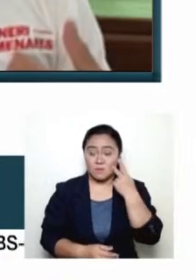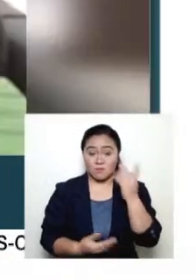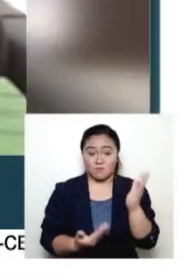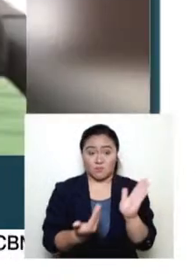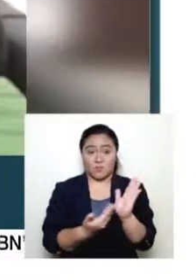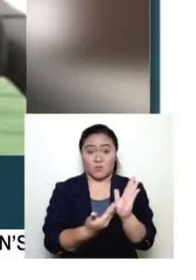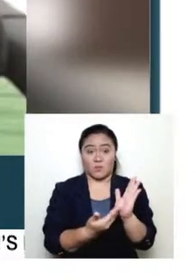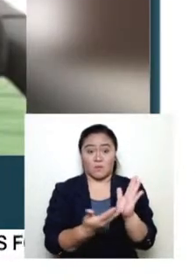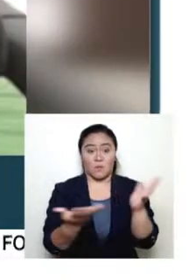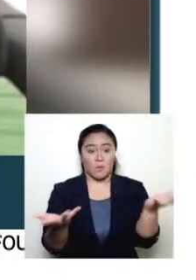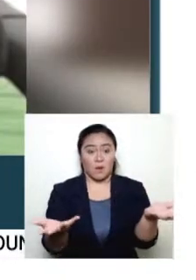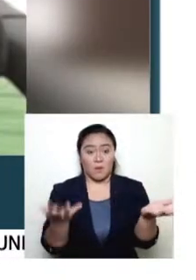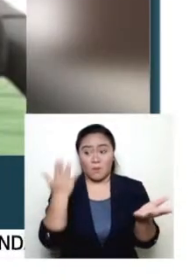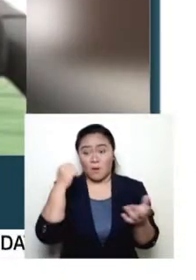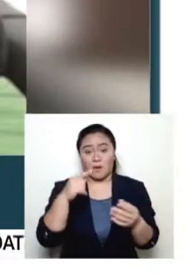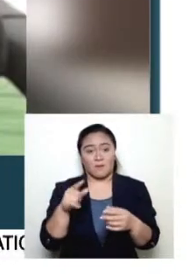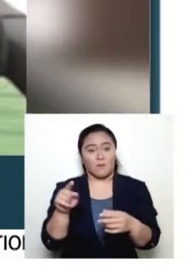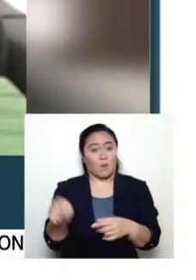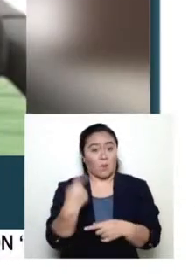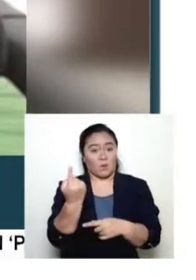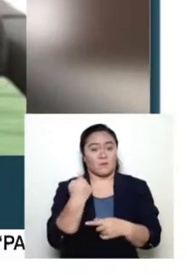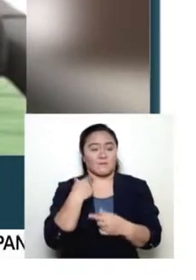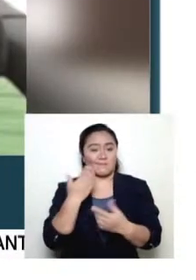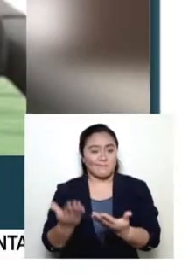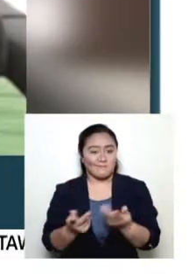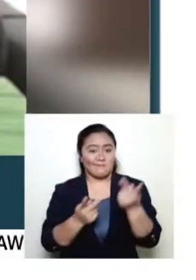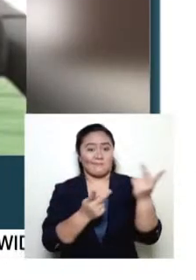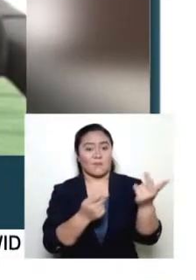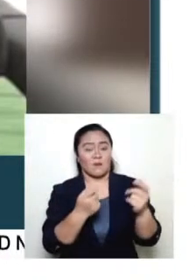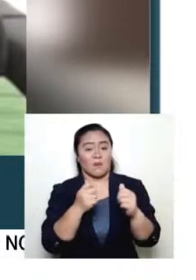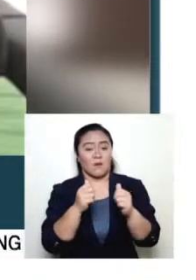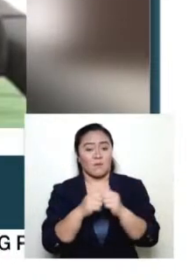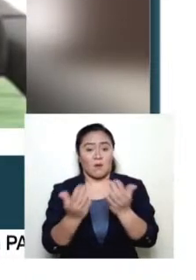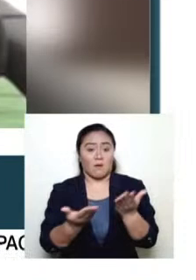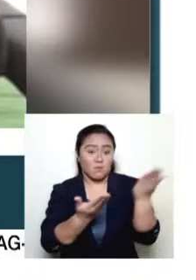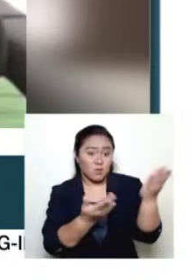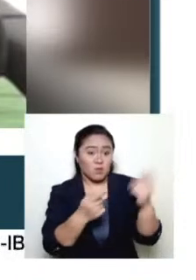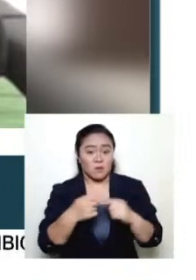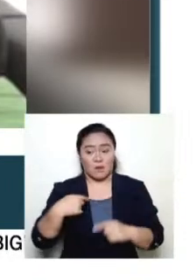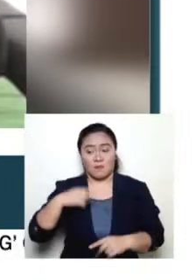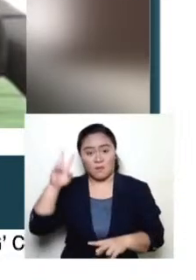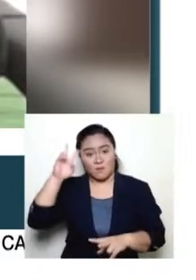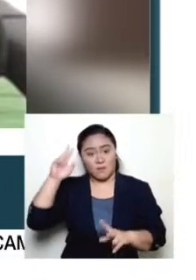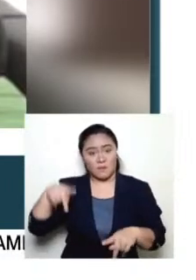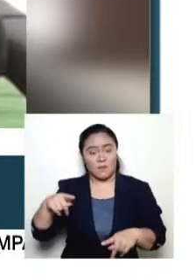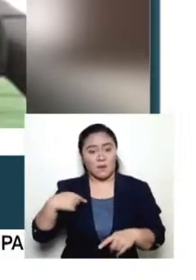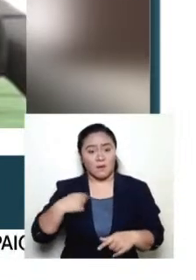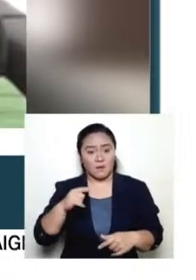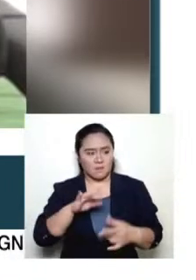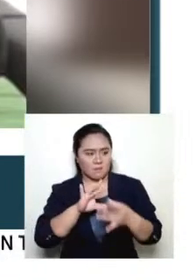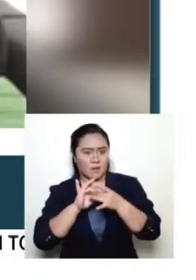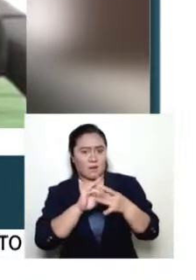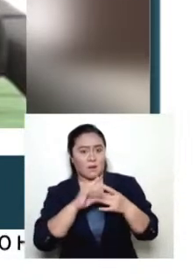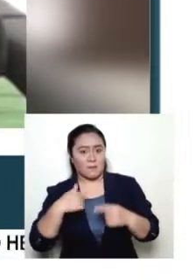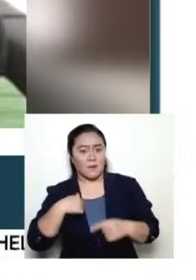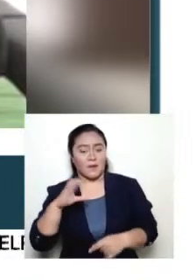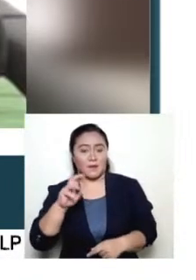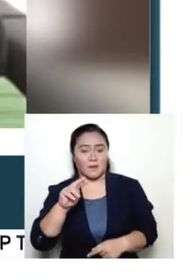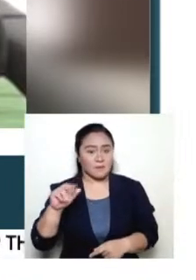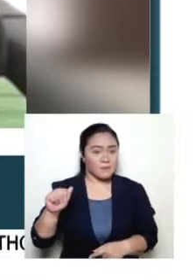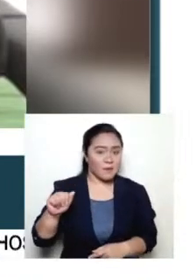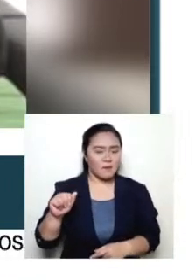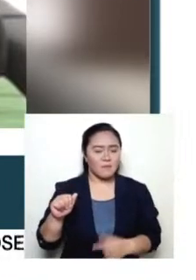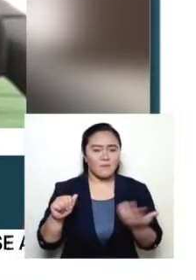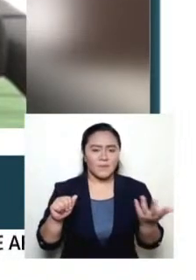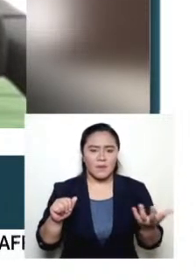porket in-endorse ako ni VP Lenny Robredo, then CPP-NPA. And secondly, sinabi ko nga na